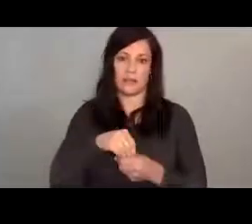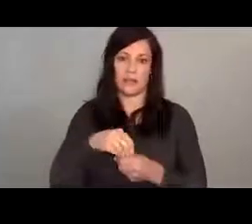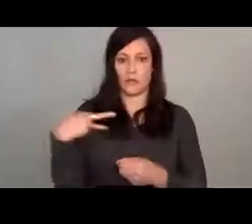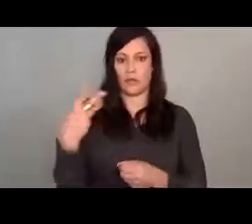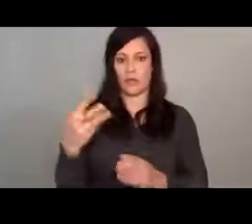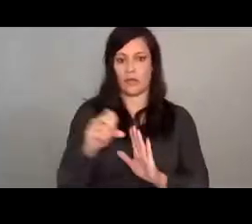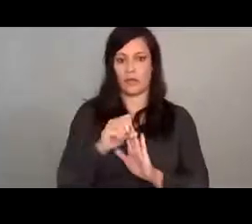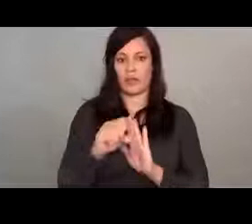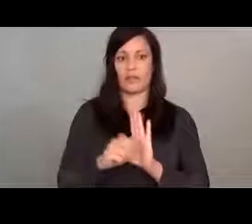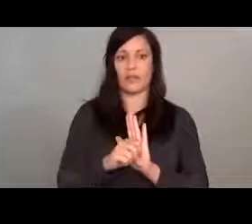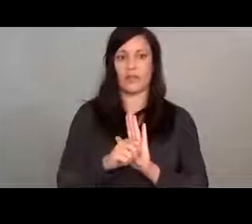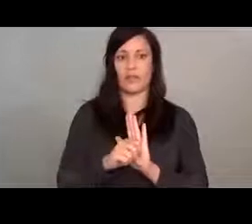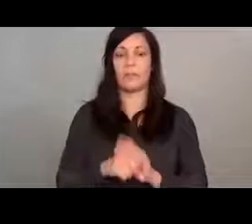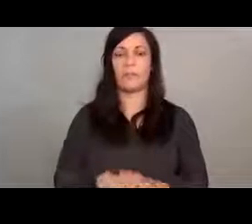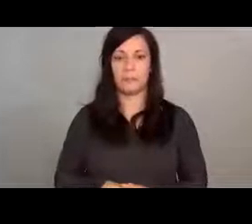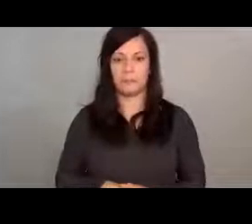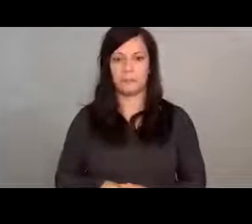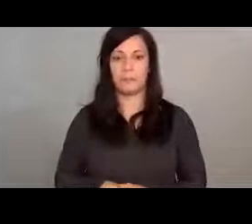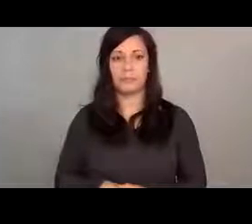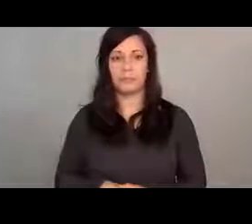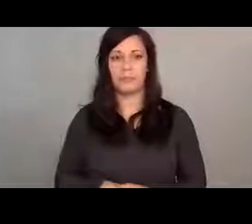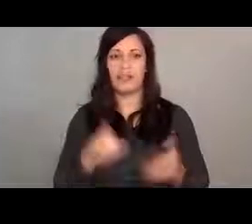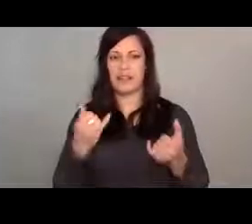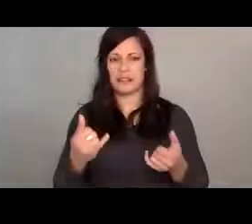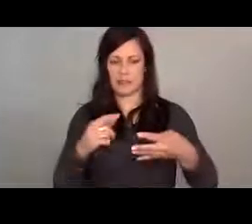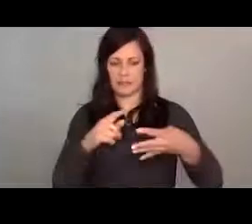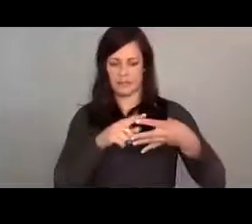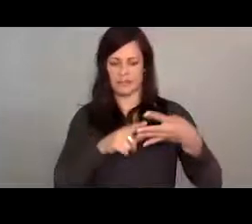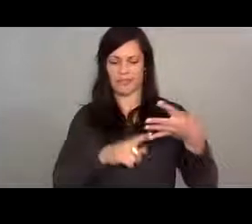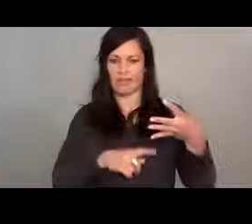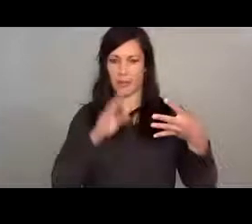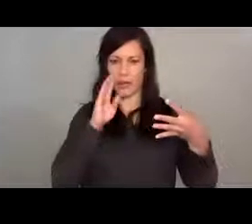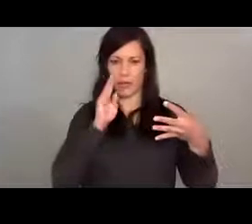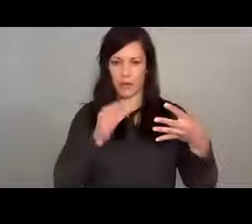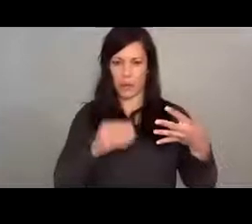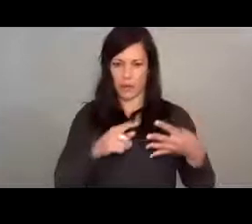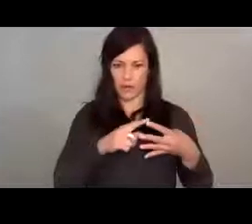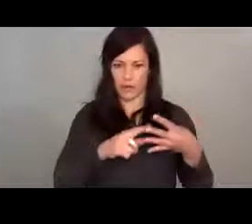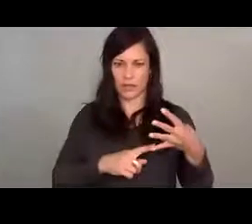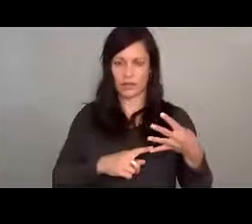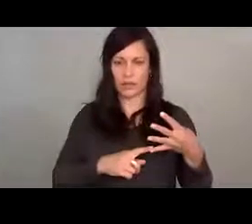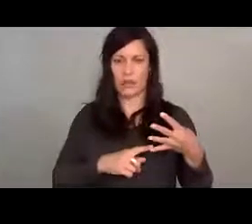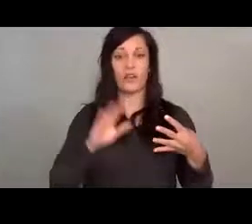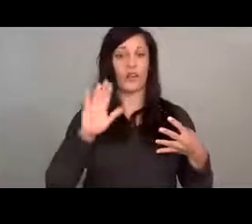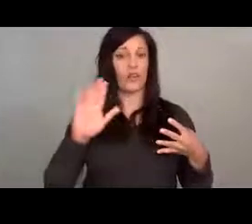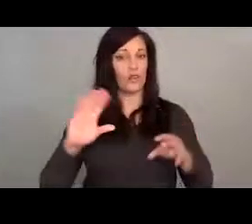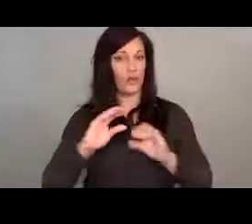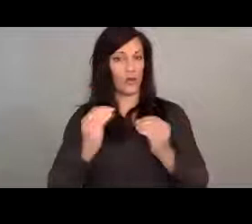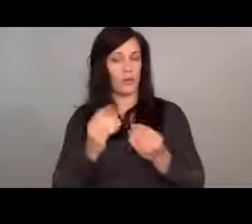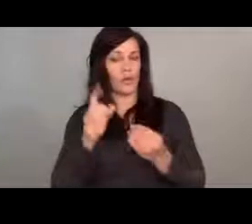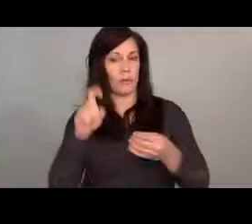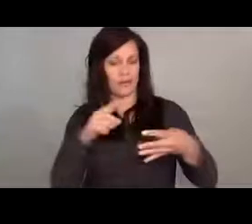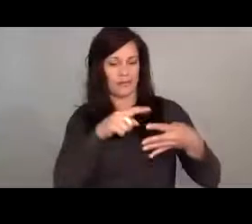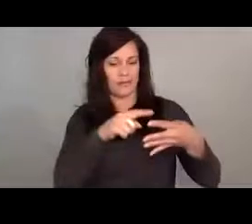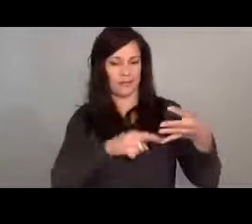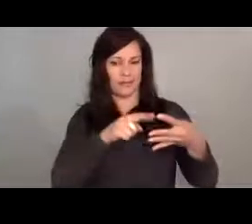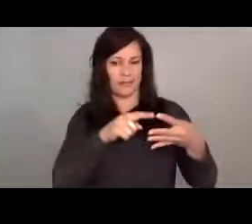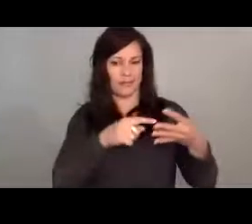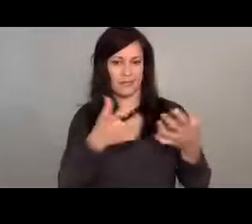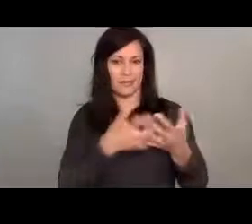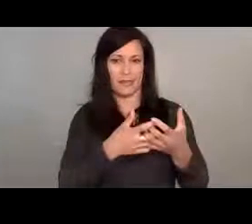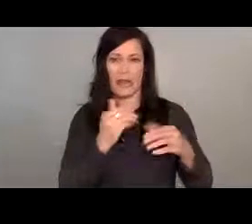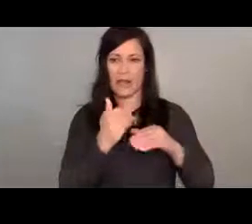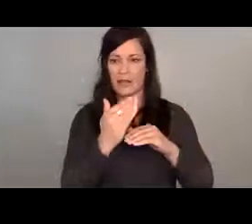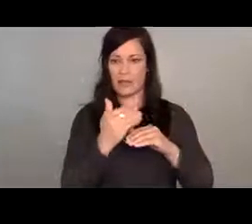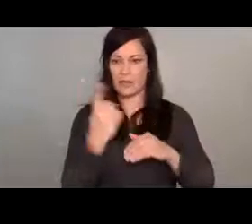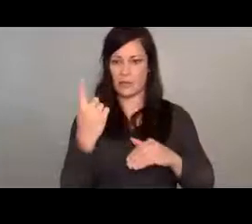we'll go into more about these 4 focus areas. So your organization will need to operate in at least one of these areas.